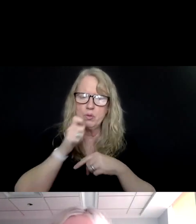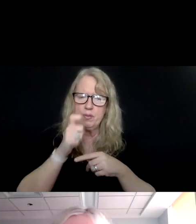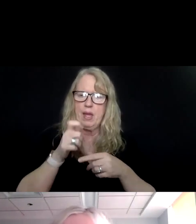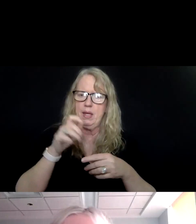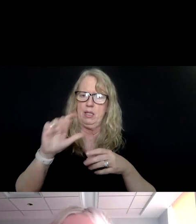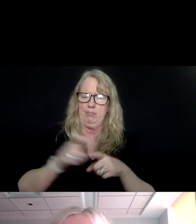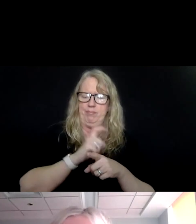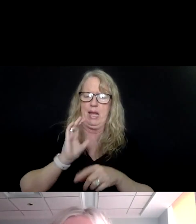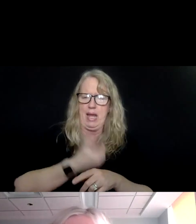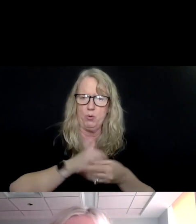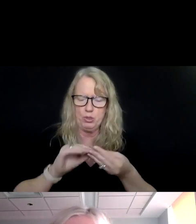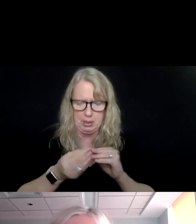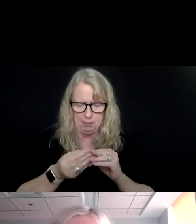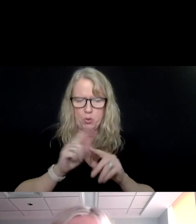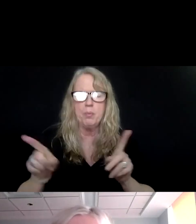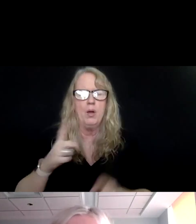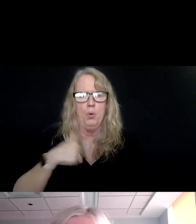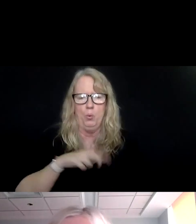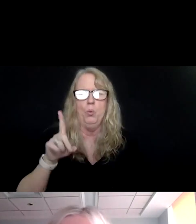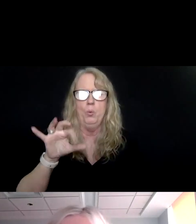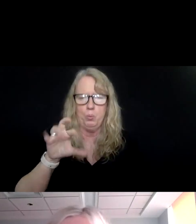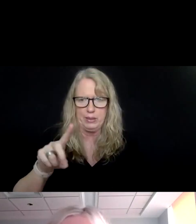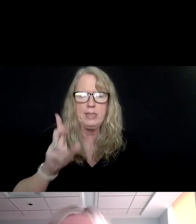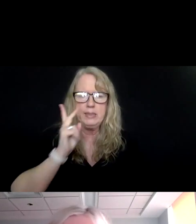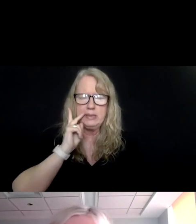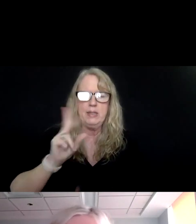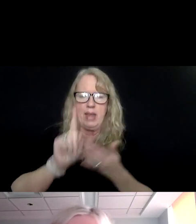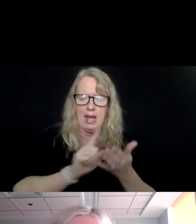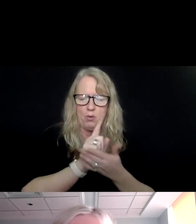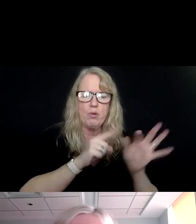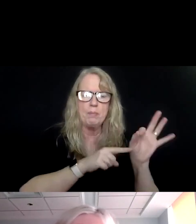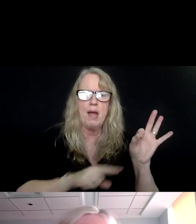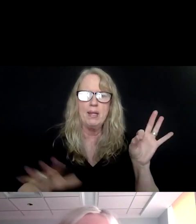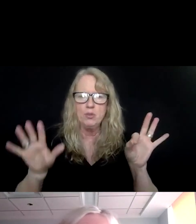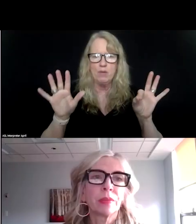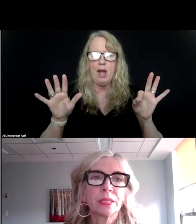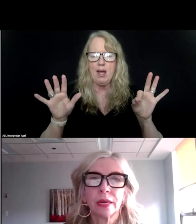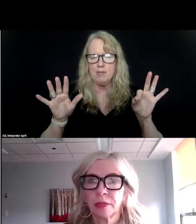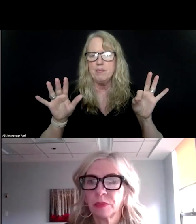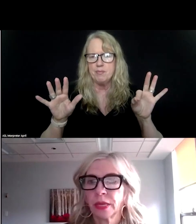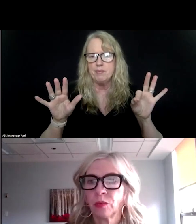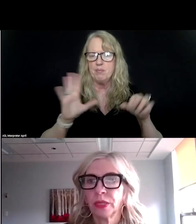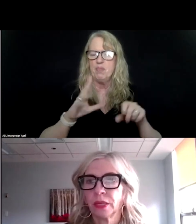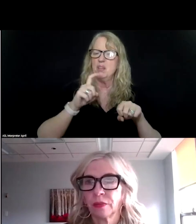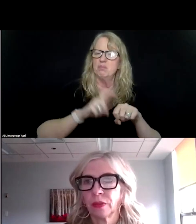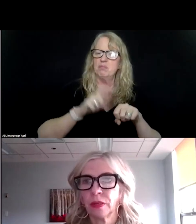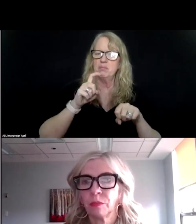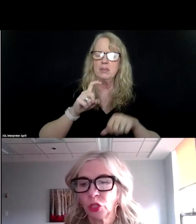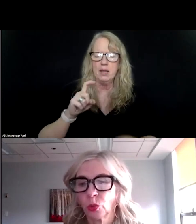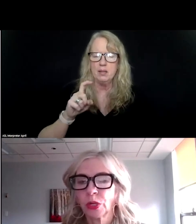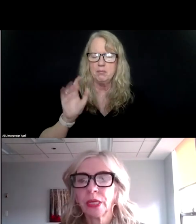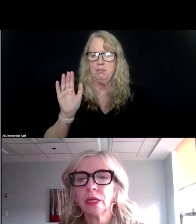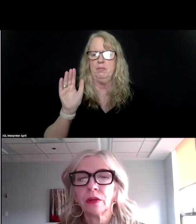our number, but we did find that the hours of 9 to 5 are really the times that we get